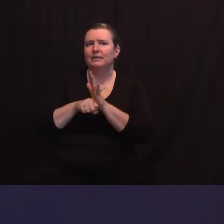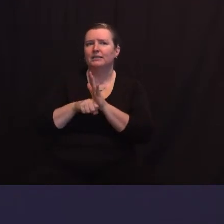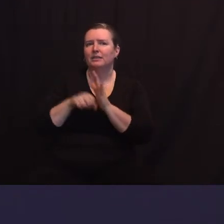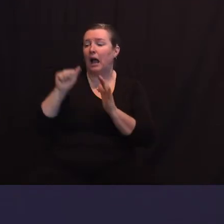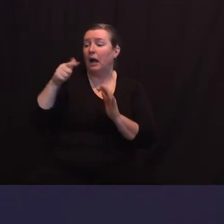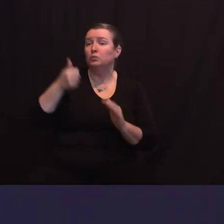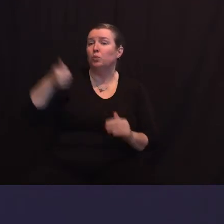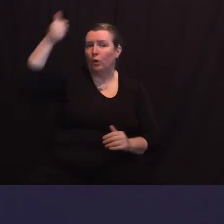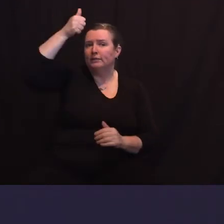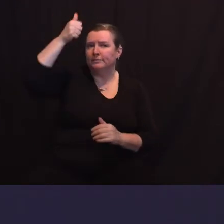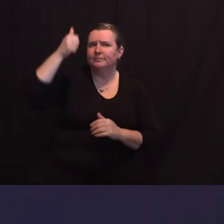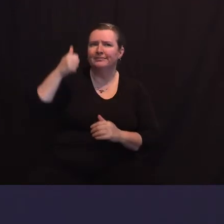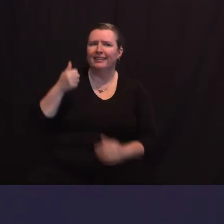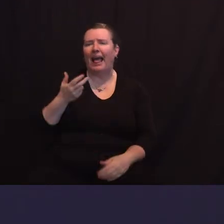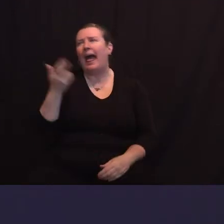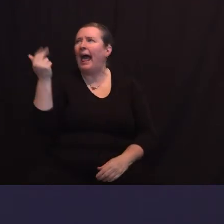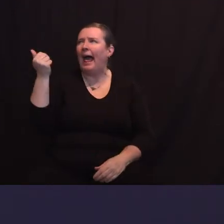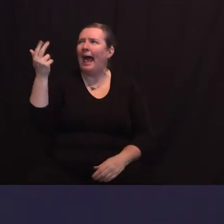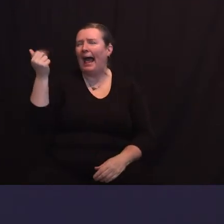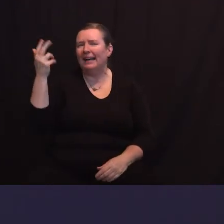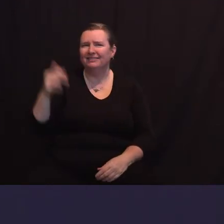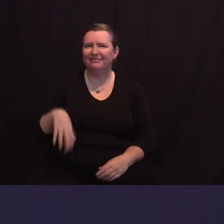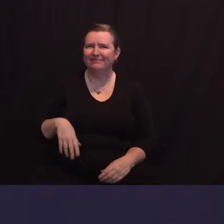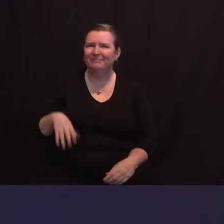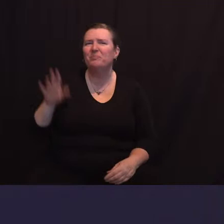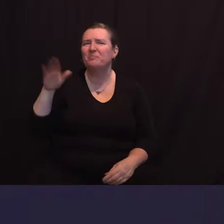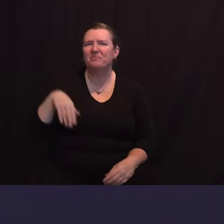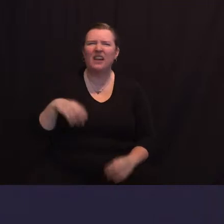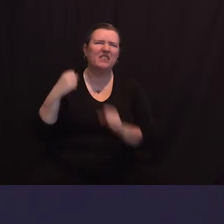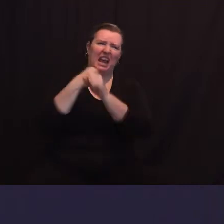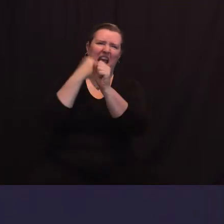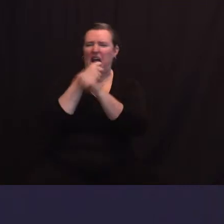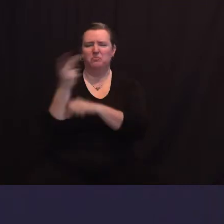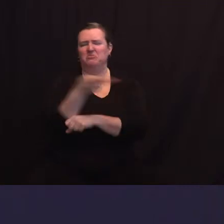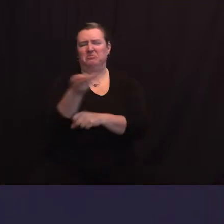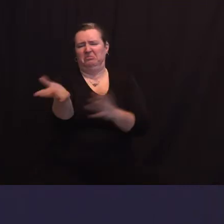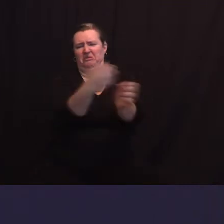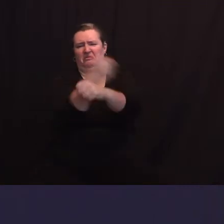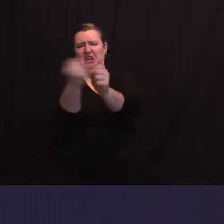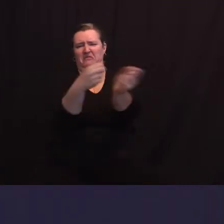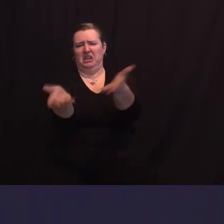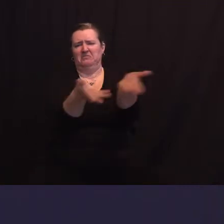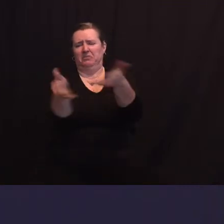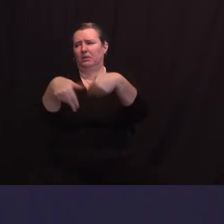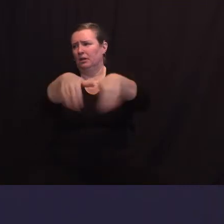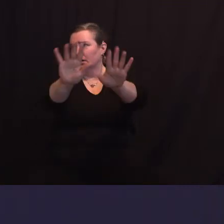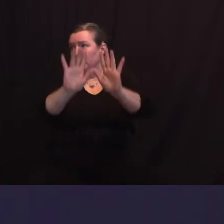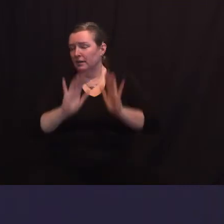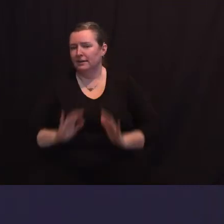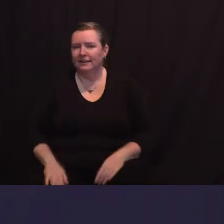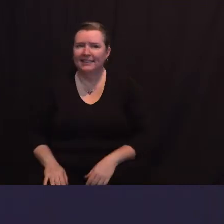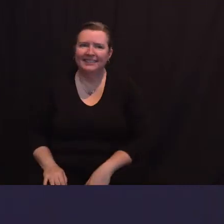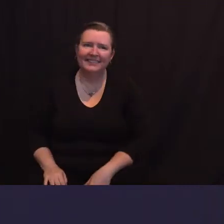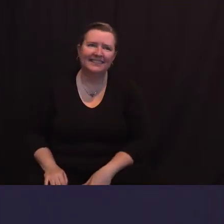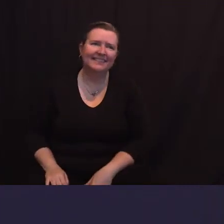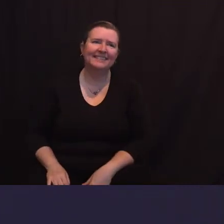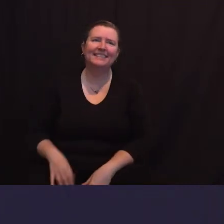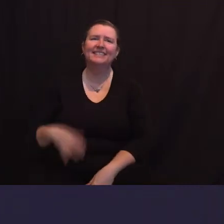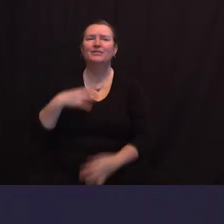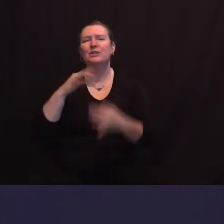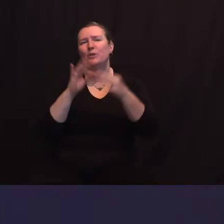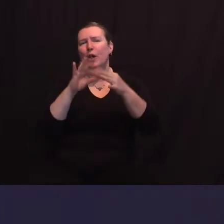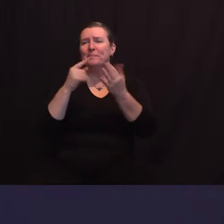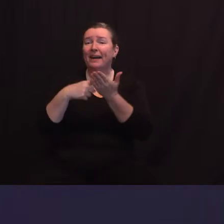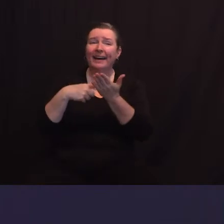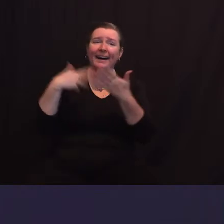Governor... You guys have to take that outside, please. You have, in the last couple of weeks, talked about, this quantum leap of